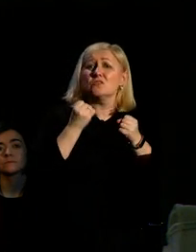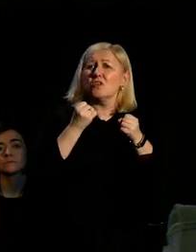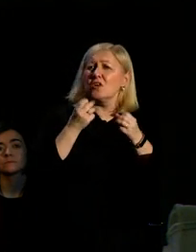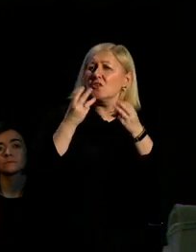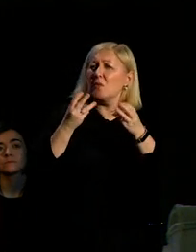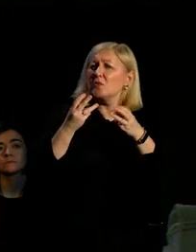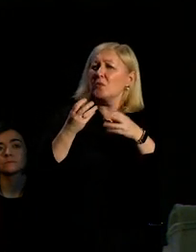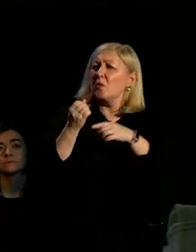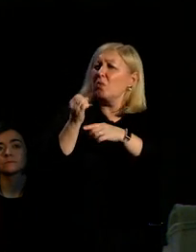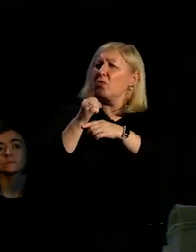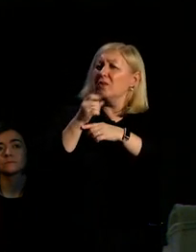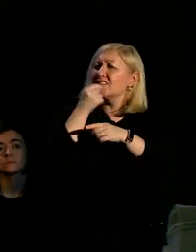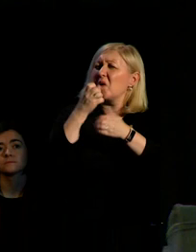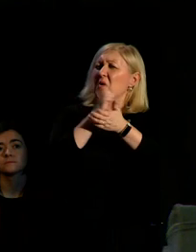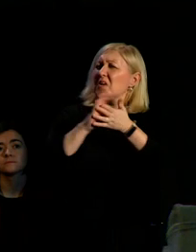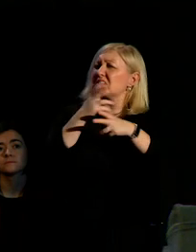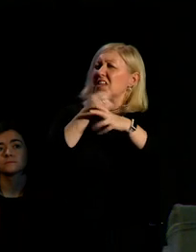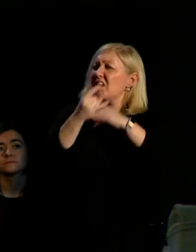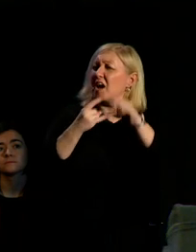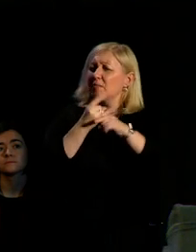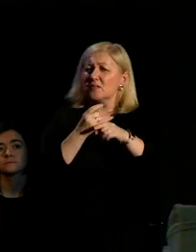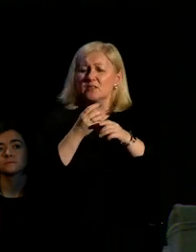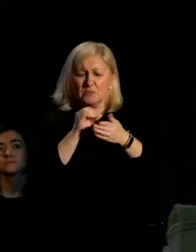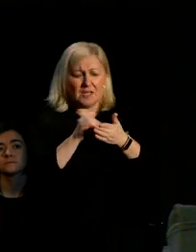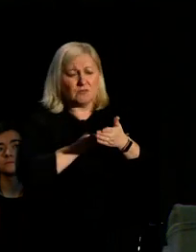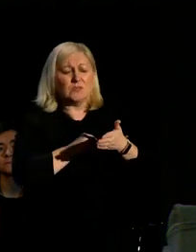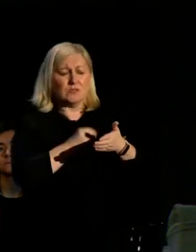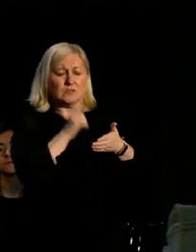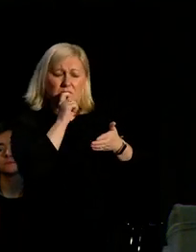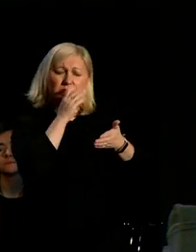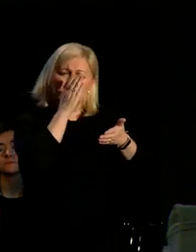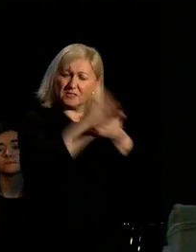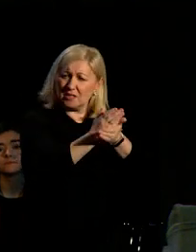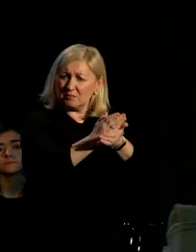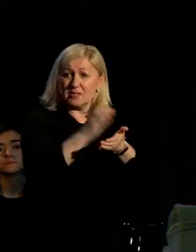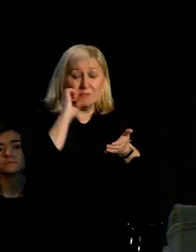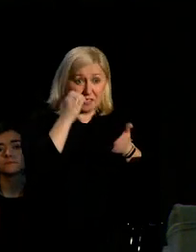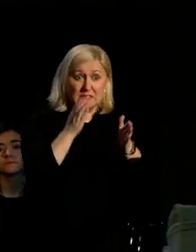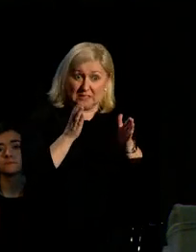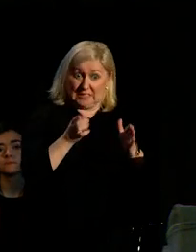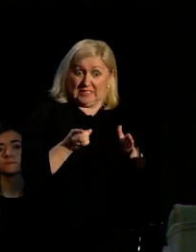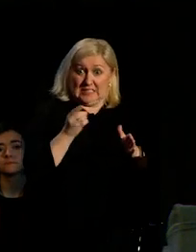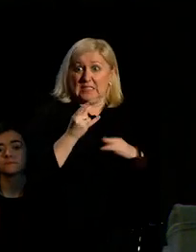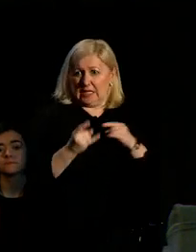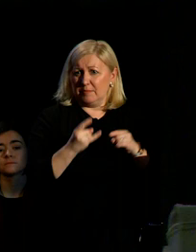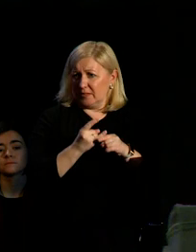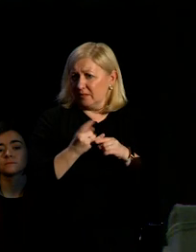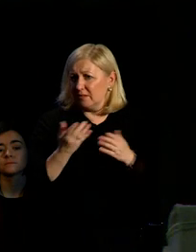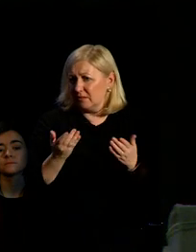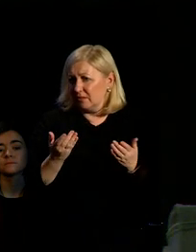to deny that the Holocaust ever happened, because happened it did.